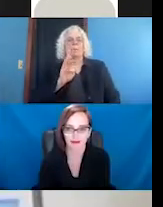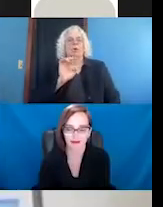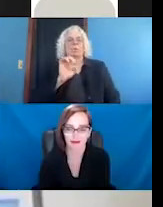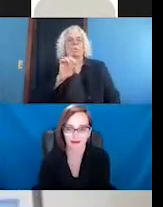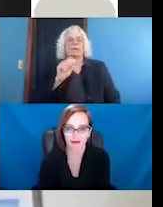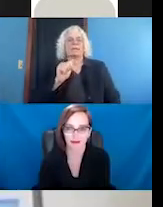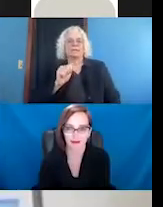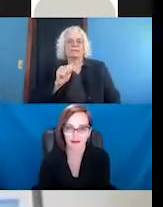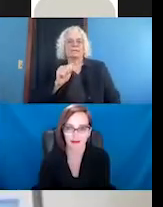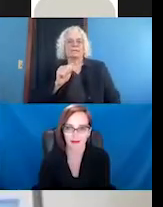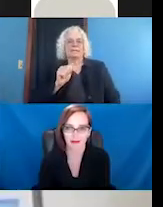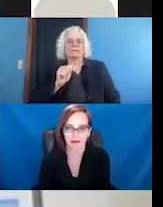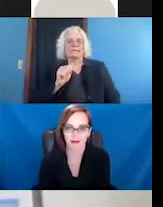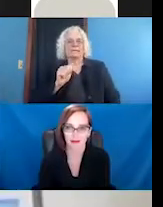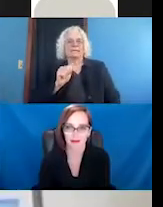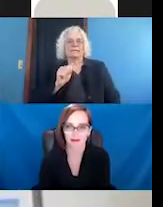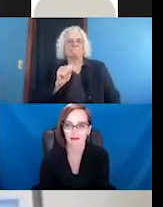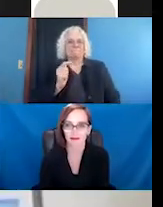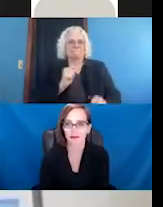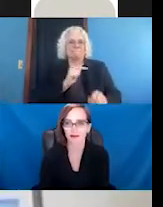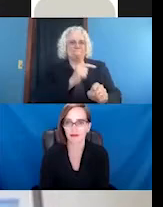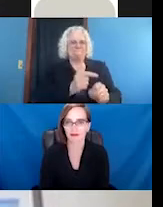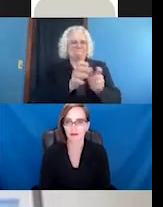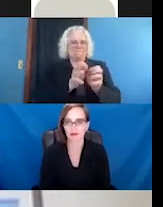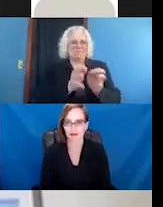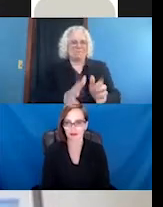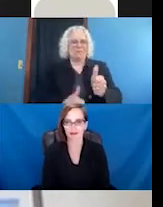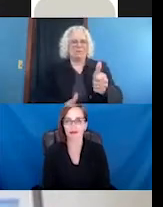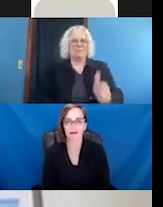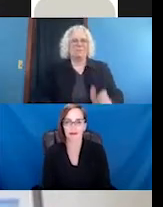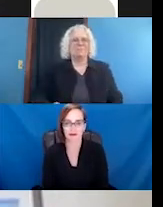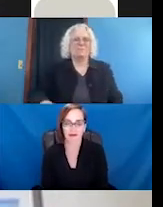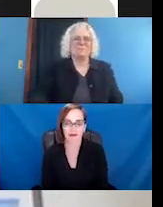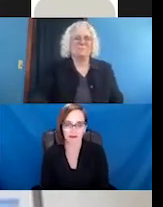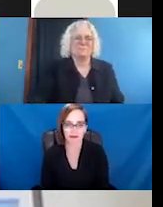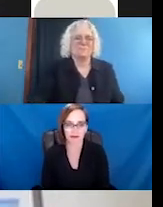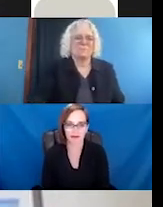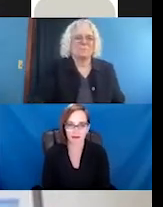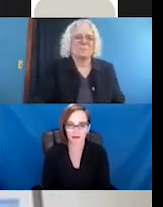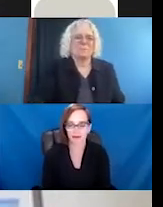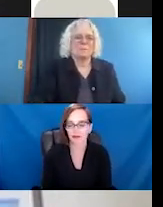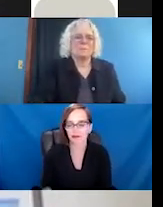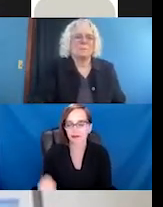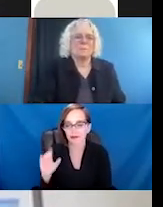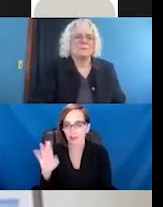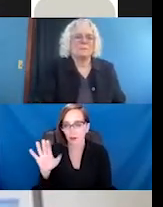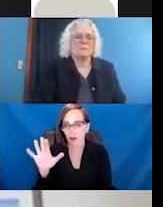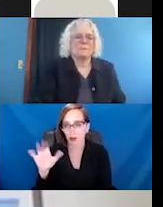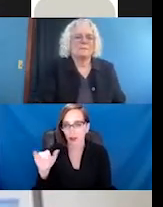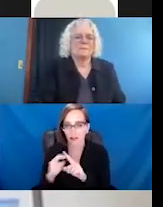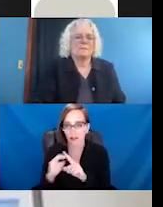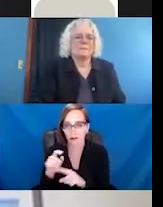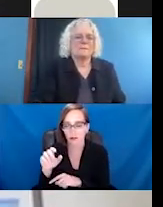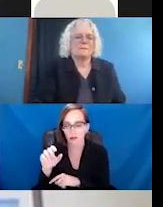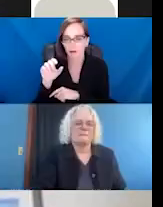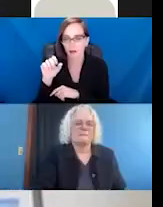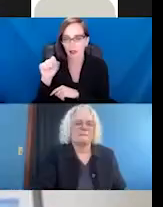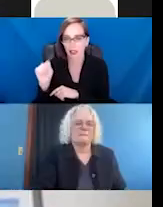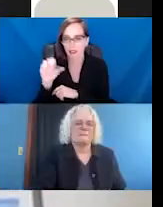council member. Thank you for taking time and with SEIU Healthcare. So